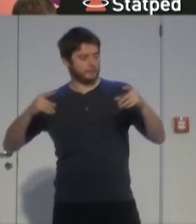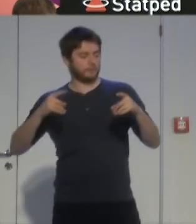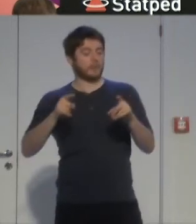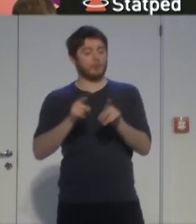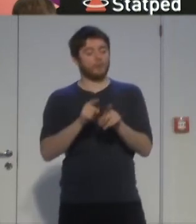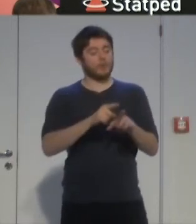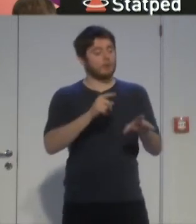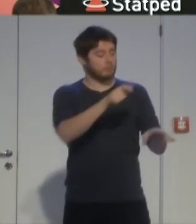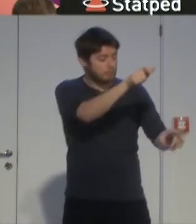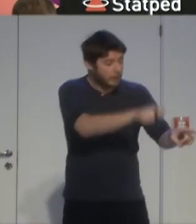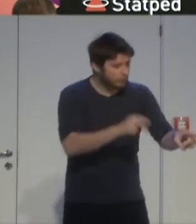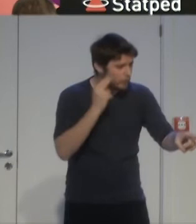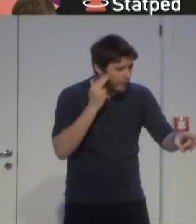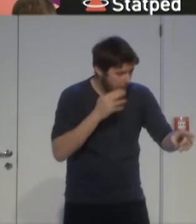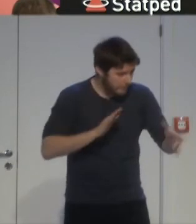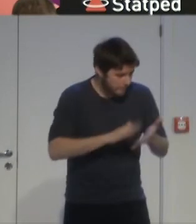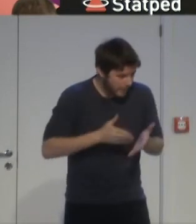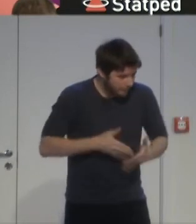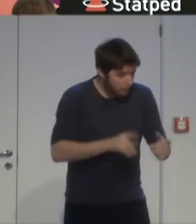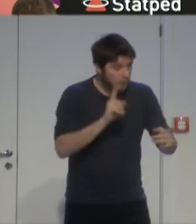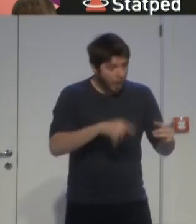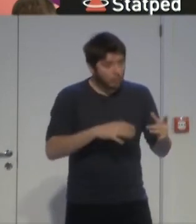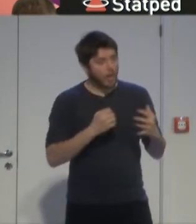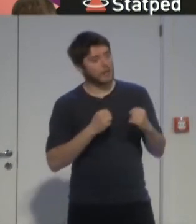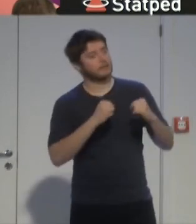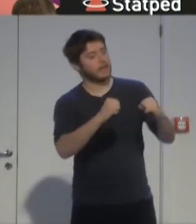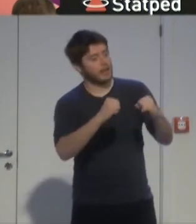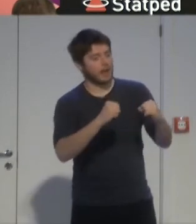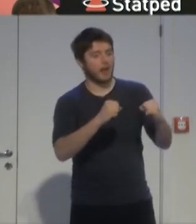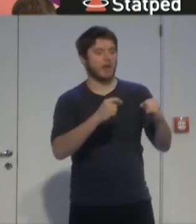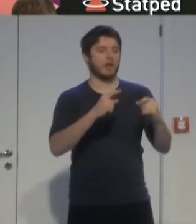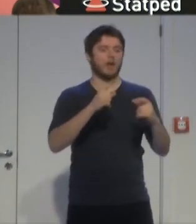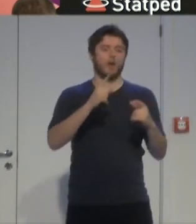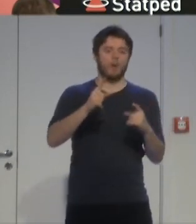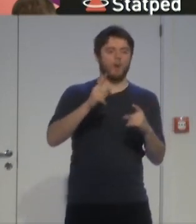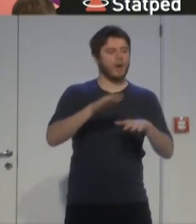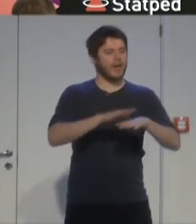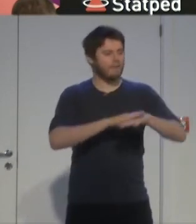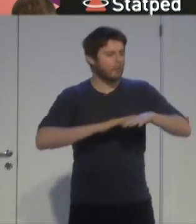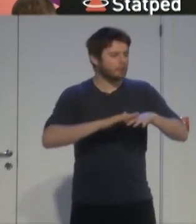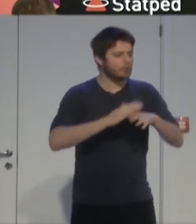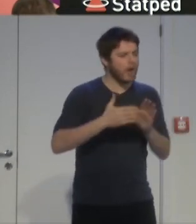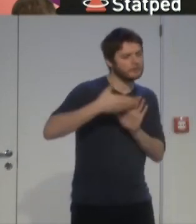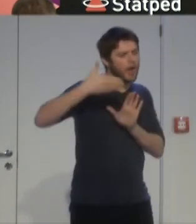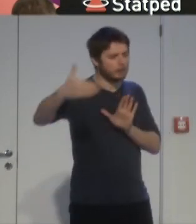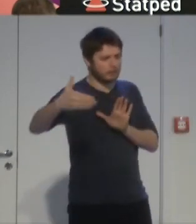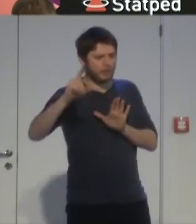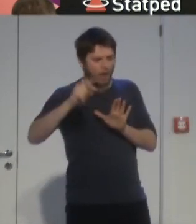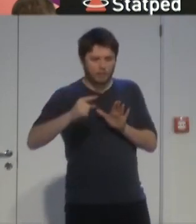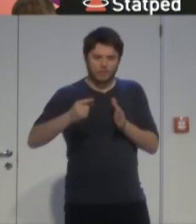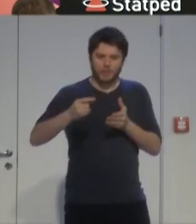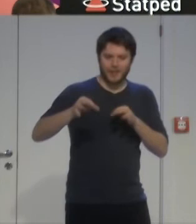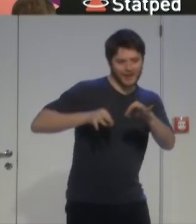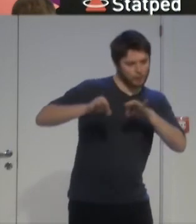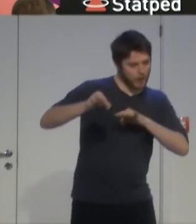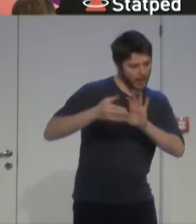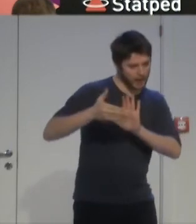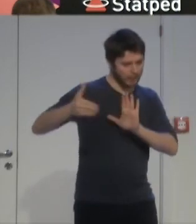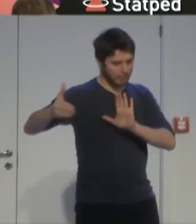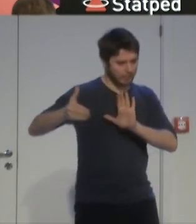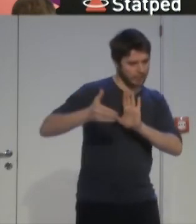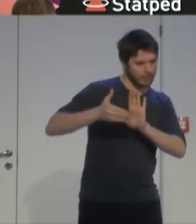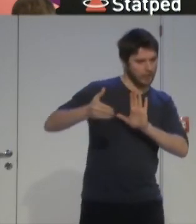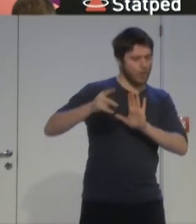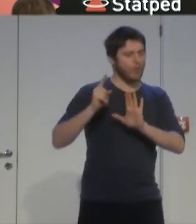in social interactive play, in co-regulation of emotional distance, and in exploration